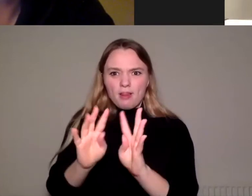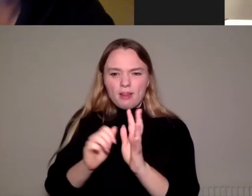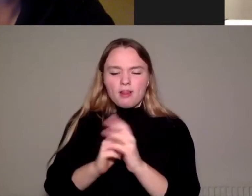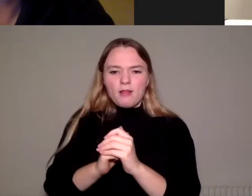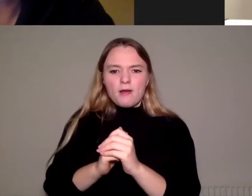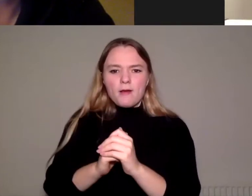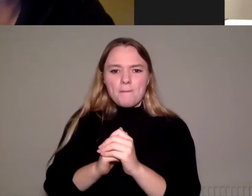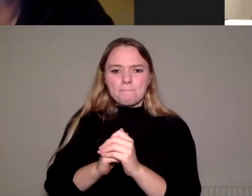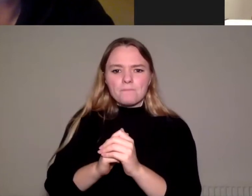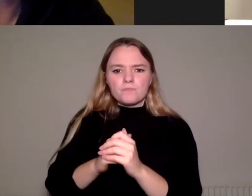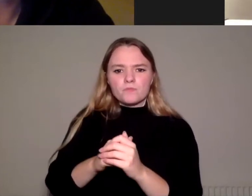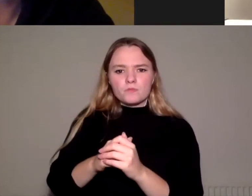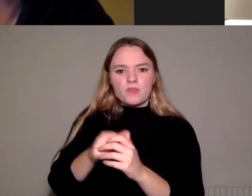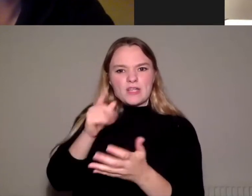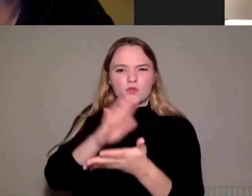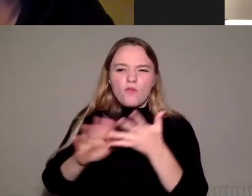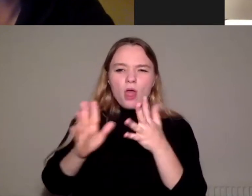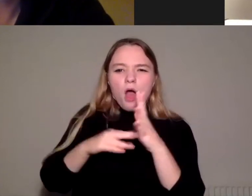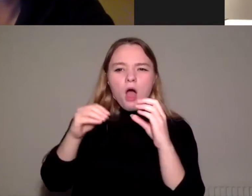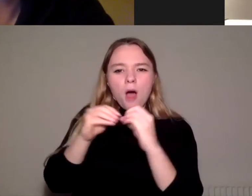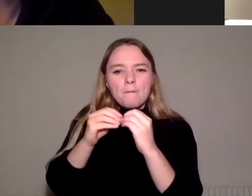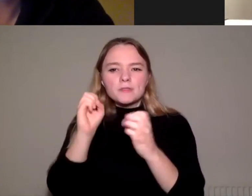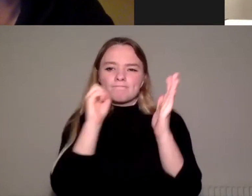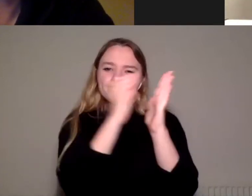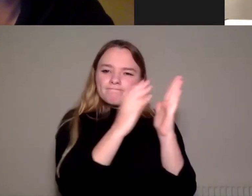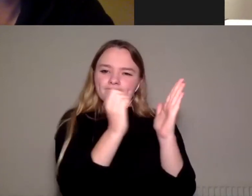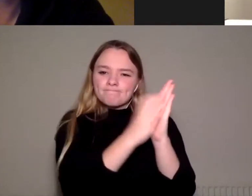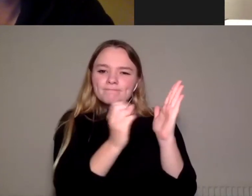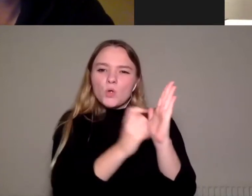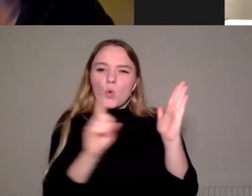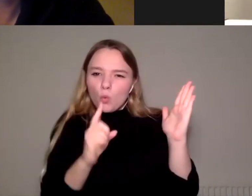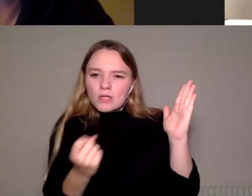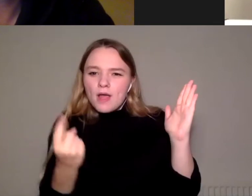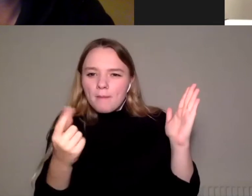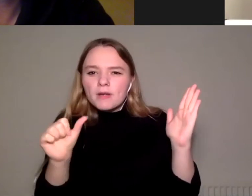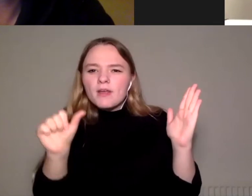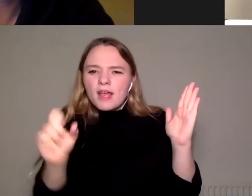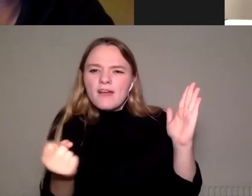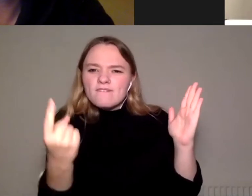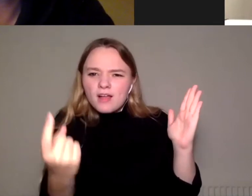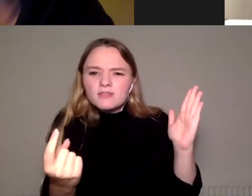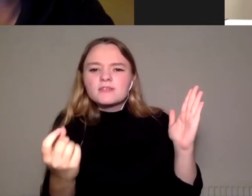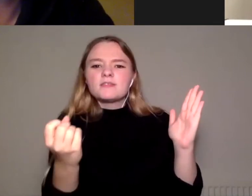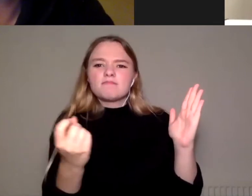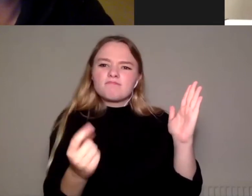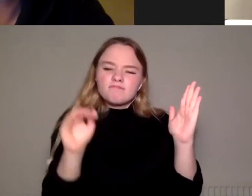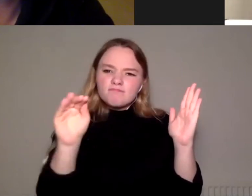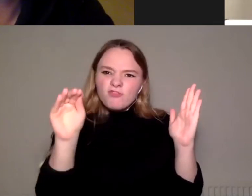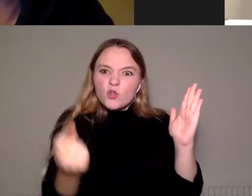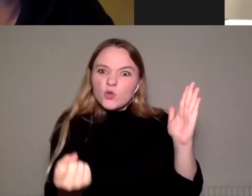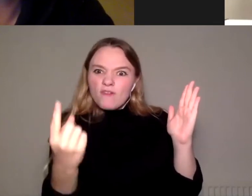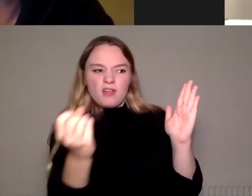hub, basically, to post what's going on, what I'm doing, future events and everything.